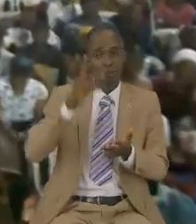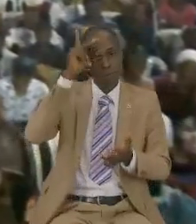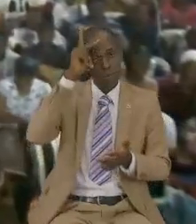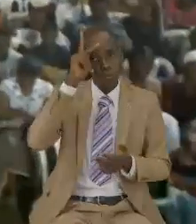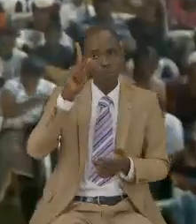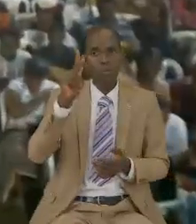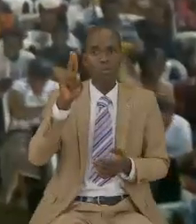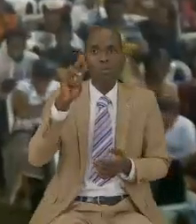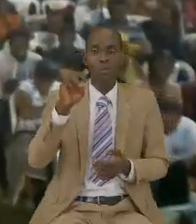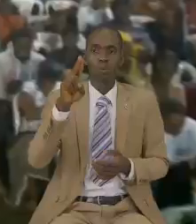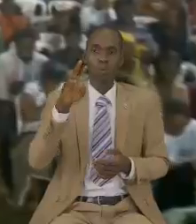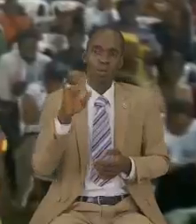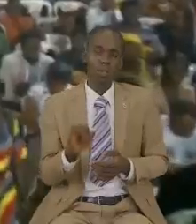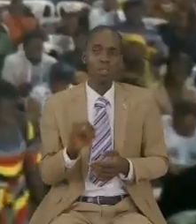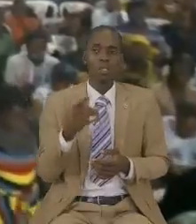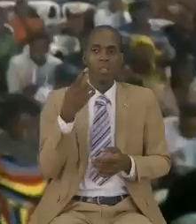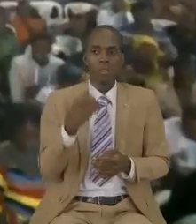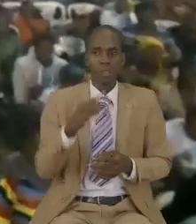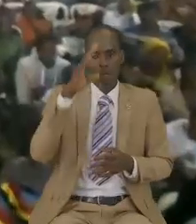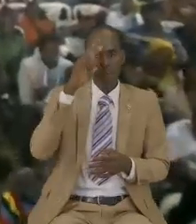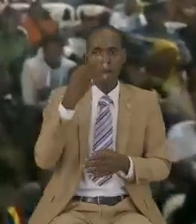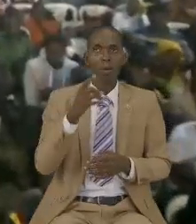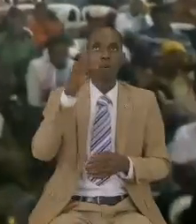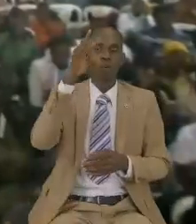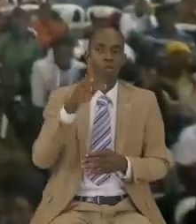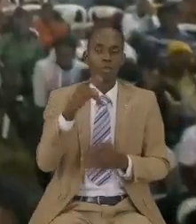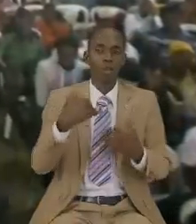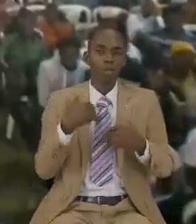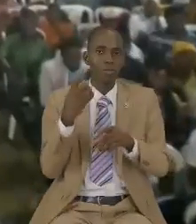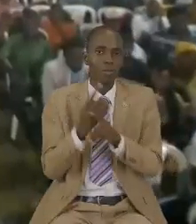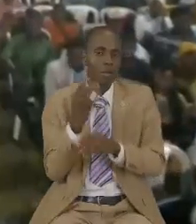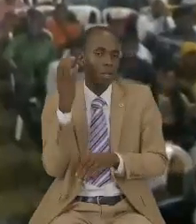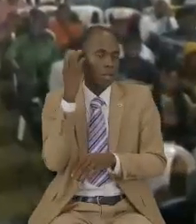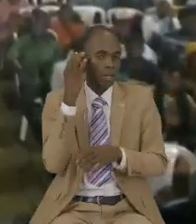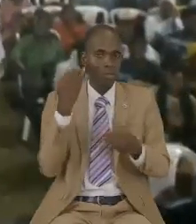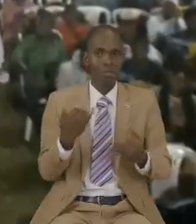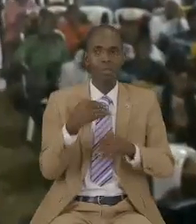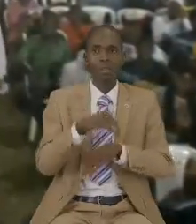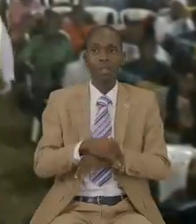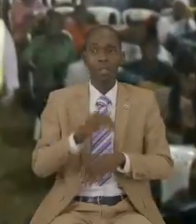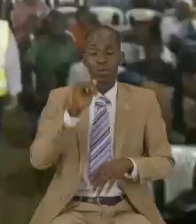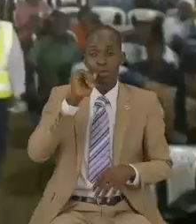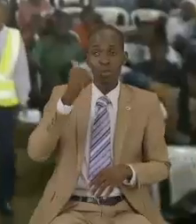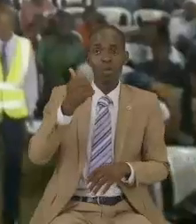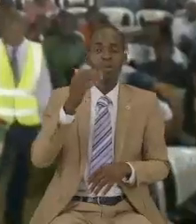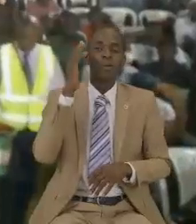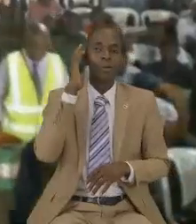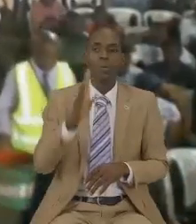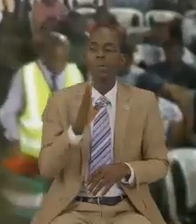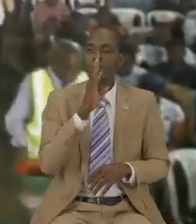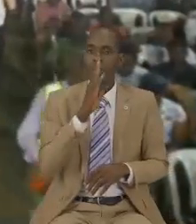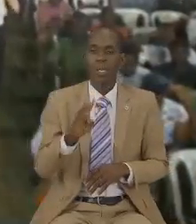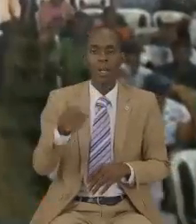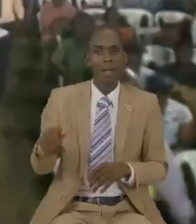God you have just listened to tonight. Tomorrow will be another